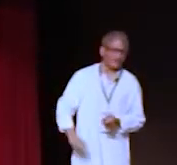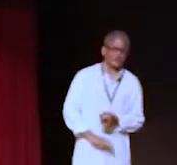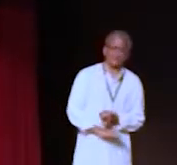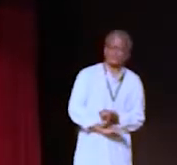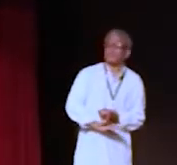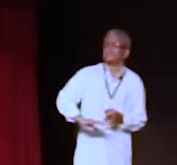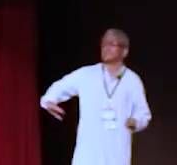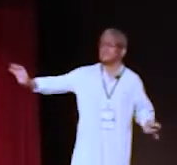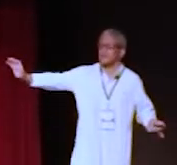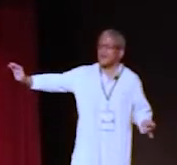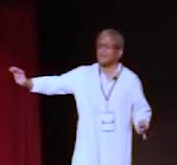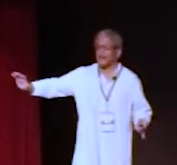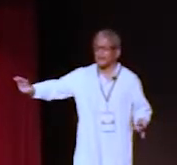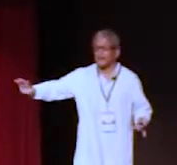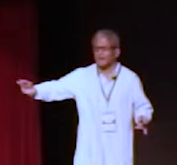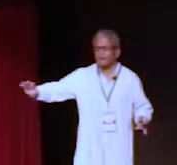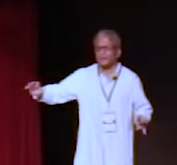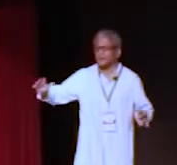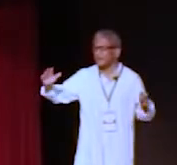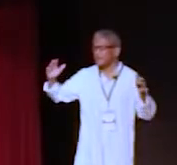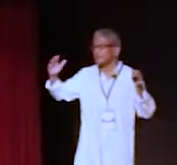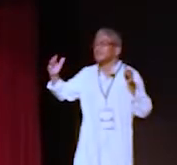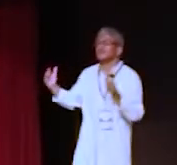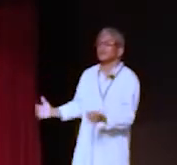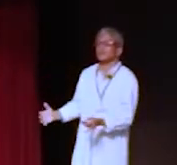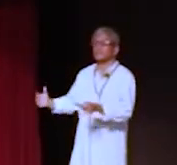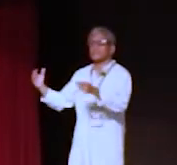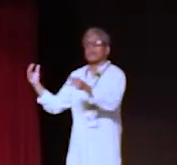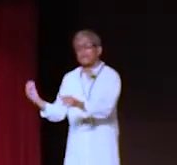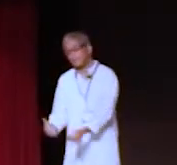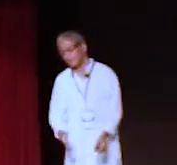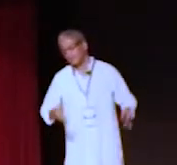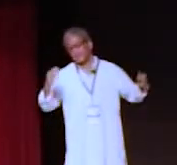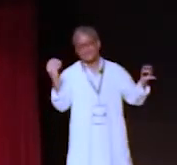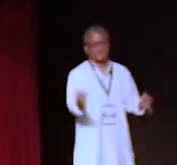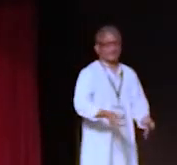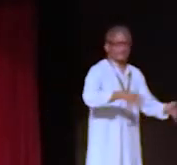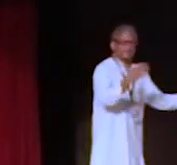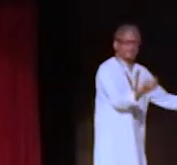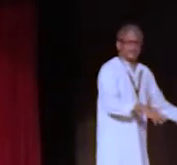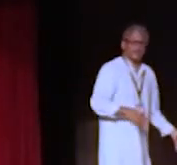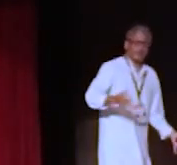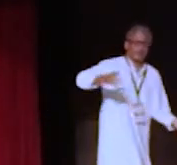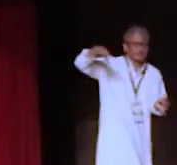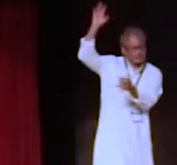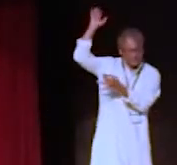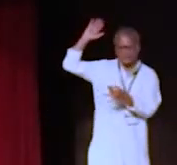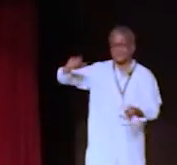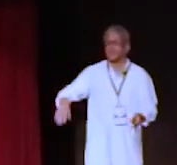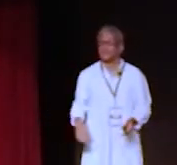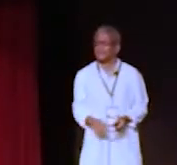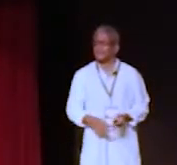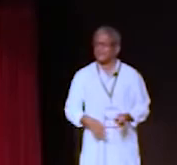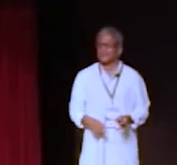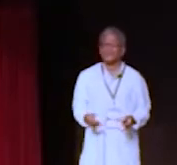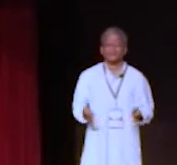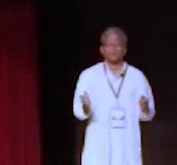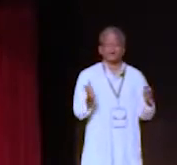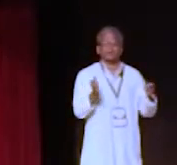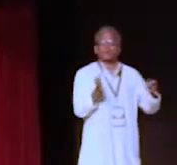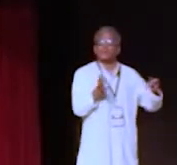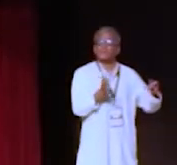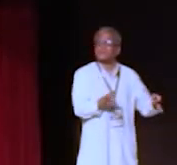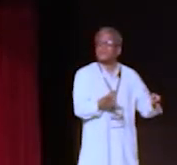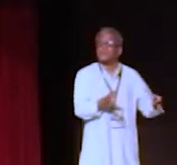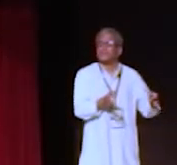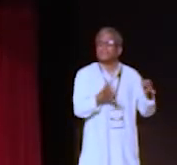online education. They were just left out. People with resources will get computers, this class, Byju's gets lots of money in the process,